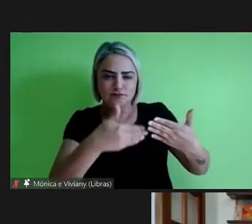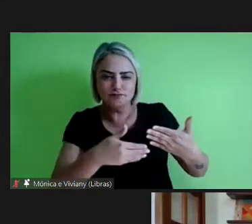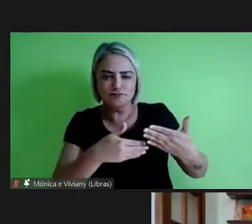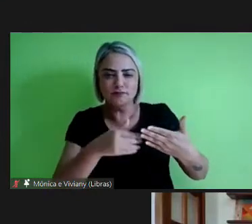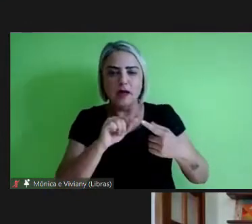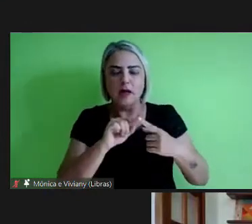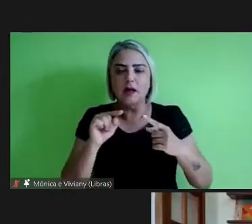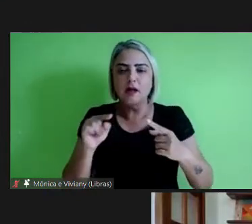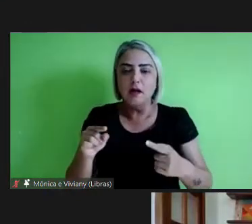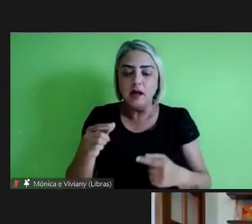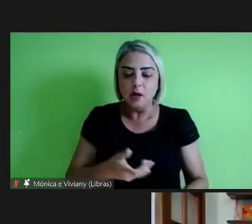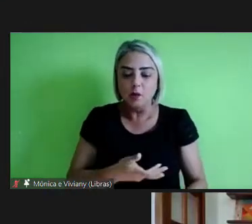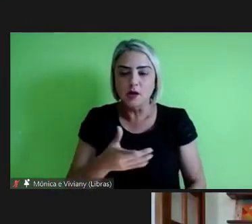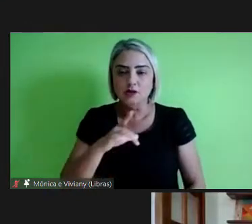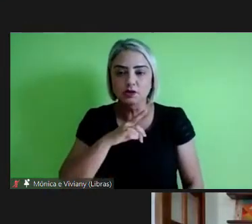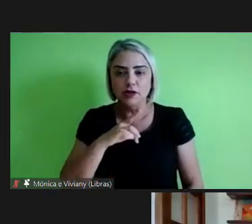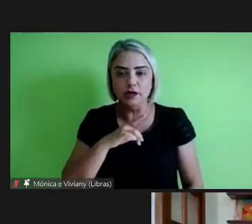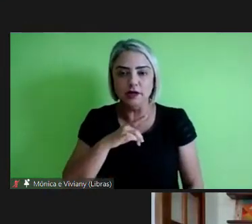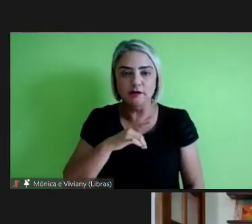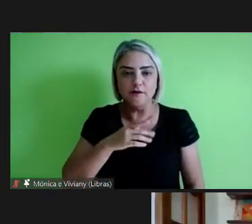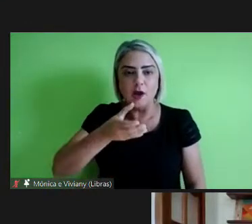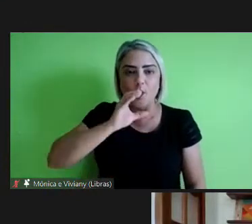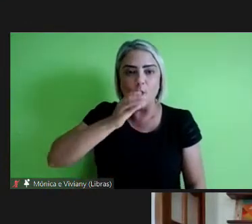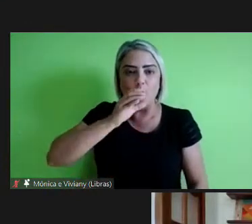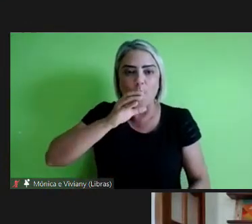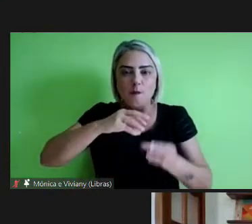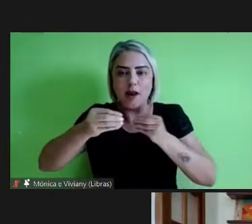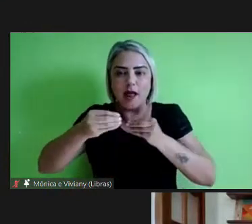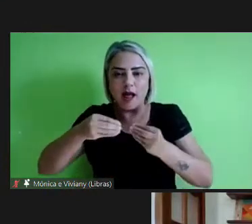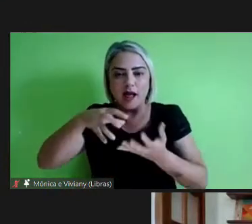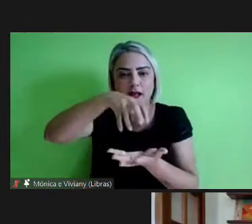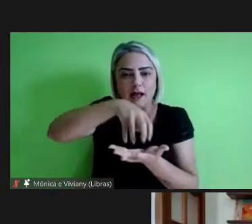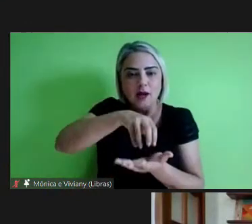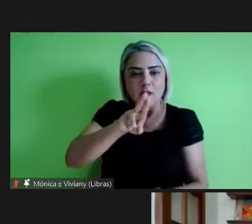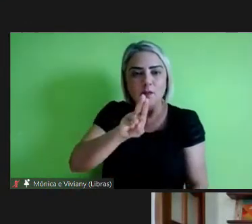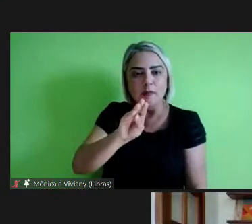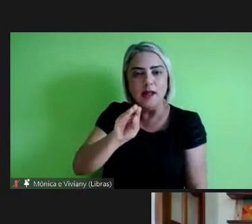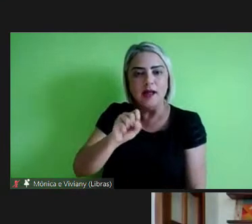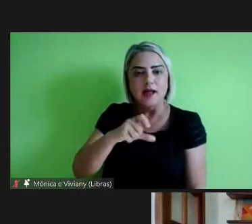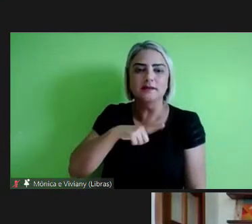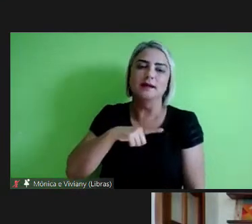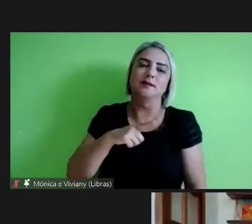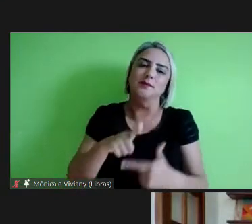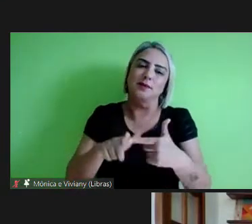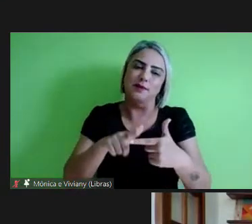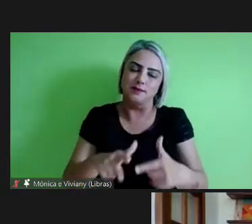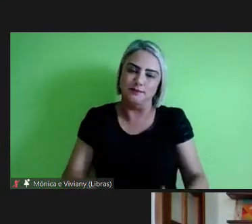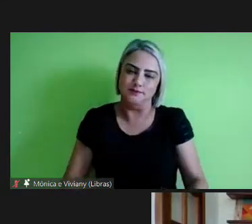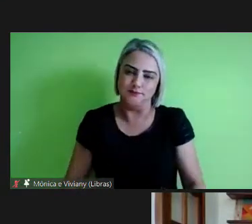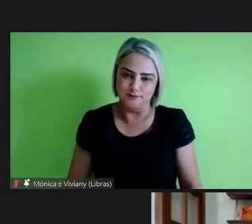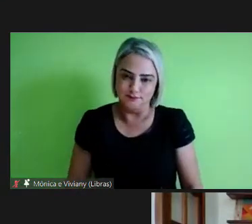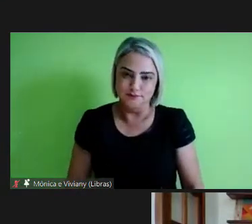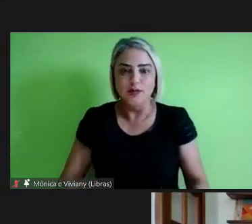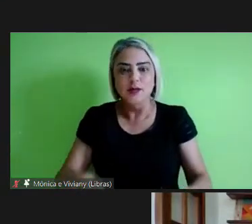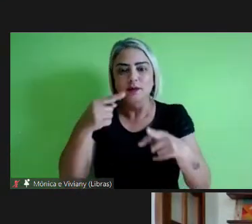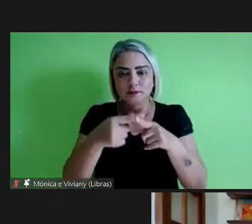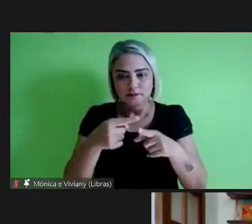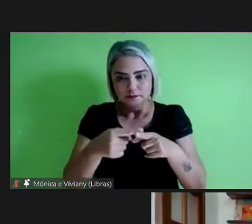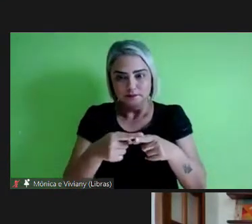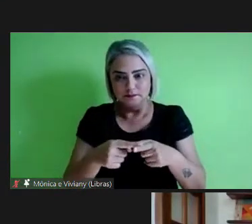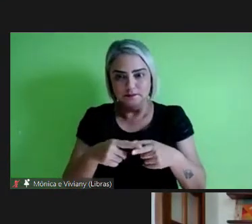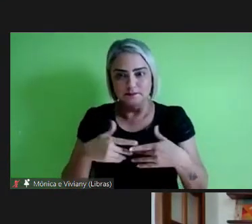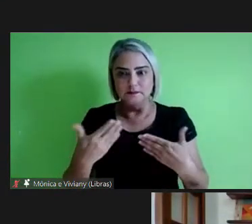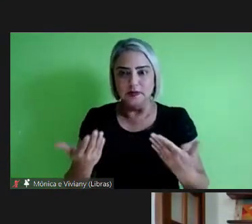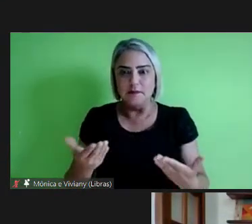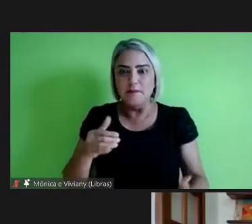my speech there. While there is a plastic cups in the universe of health, you're still having a